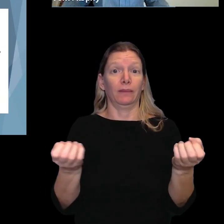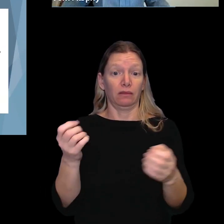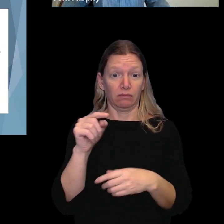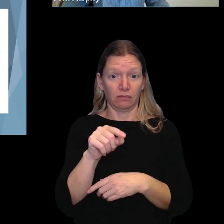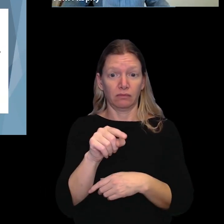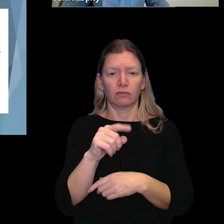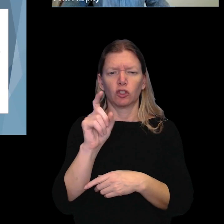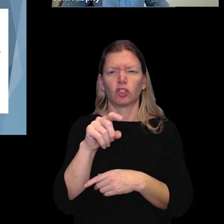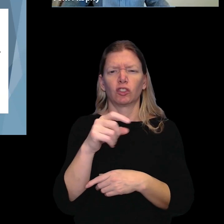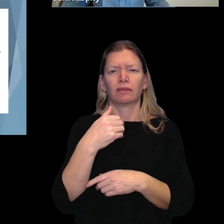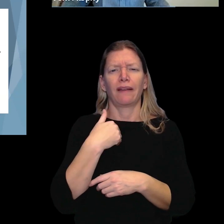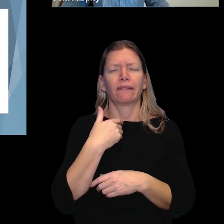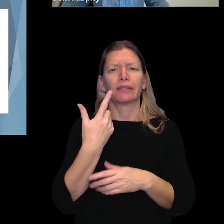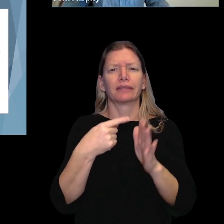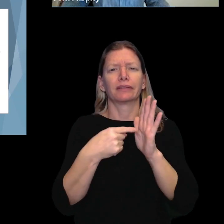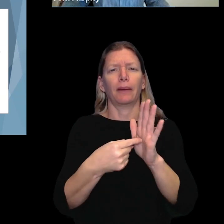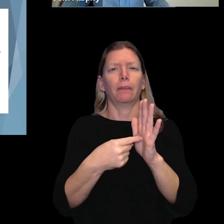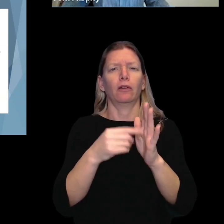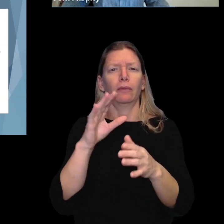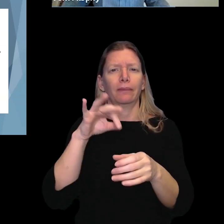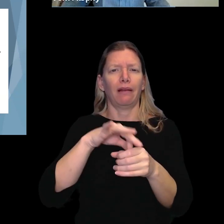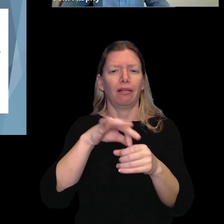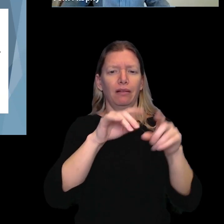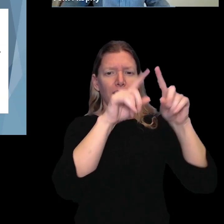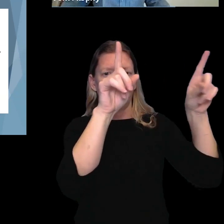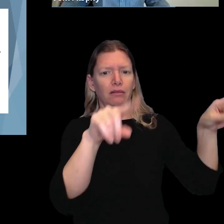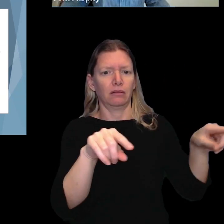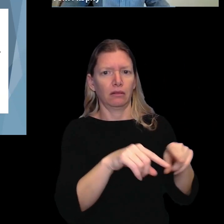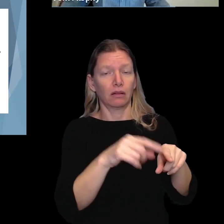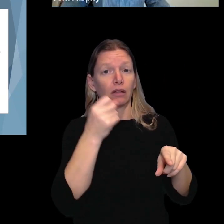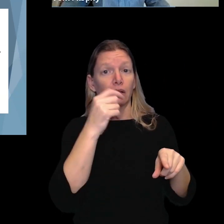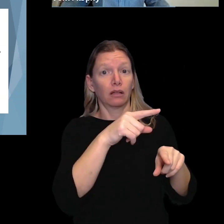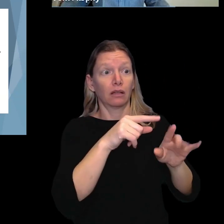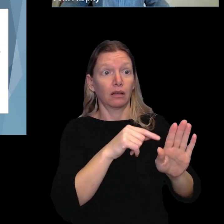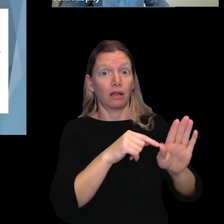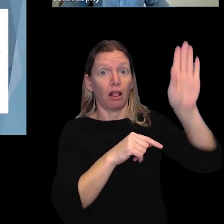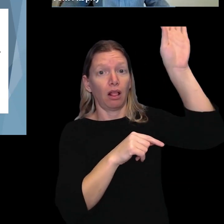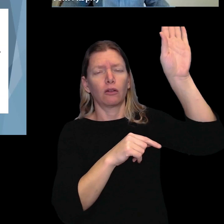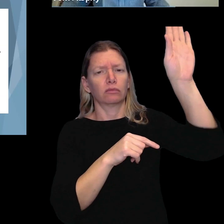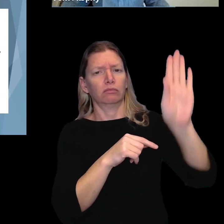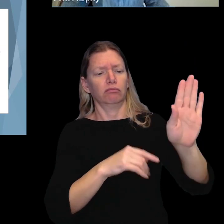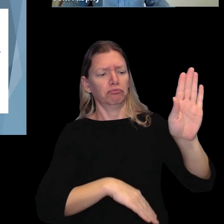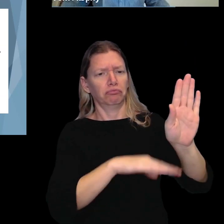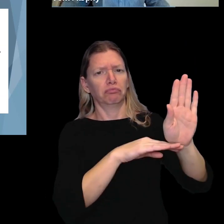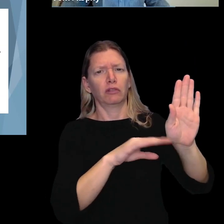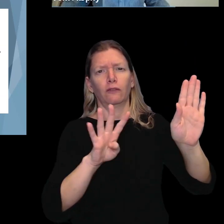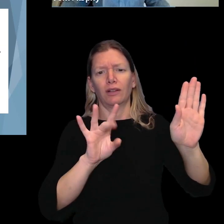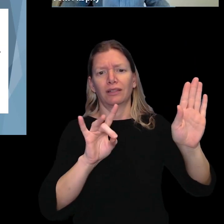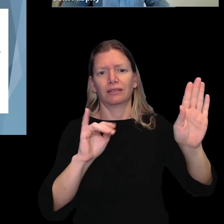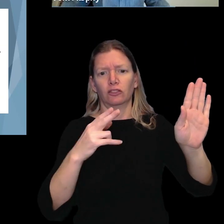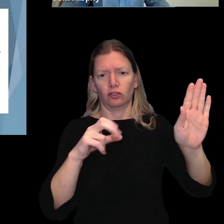In terms of the voting equipment, there should be a sample ballot posted on the wall that's no higher than 48 inches above the